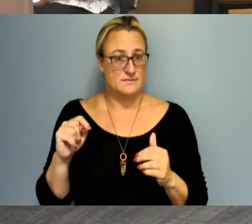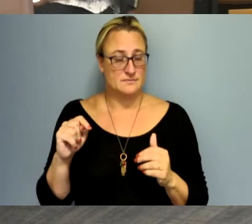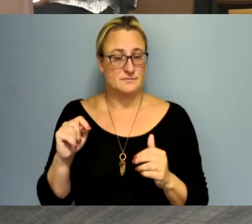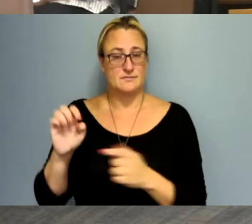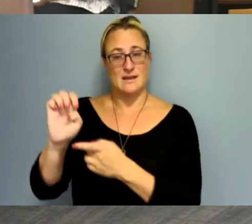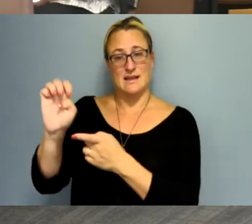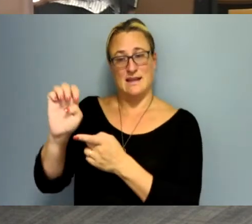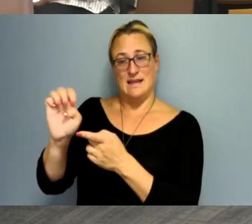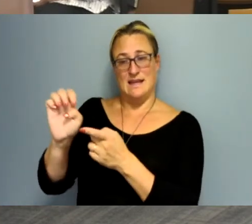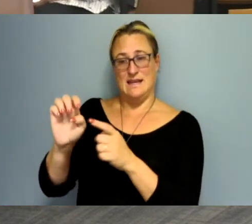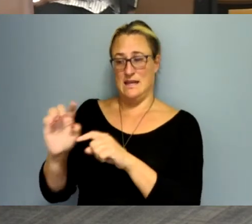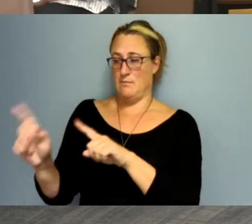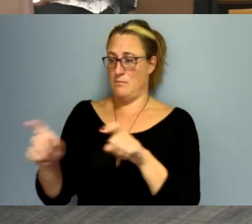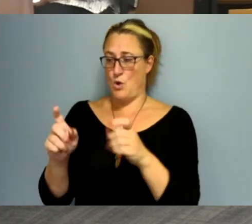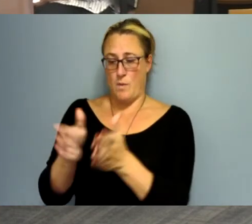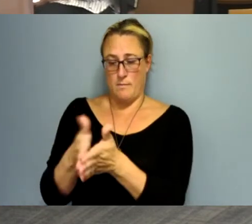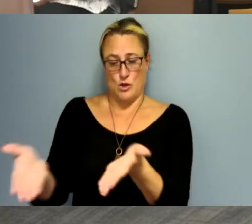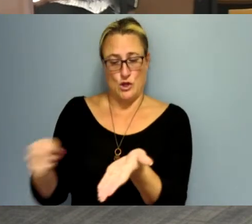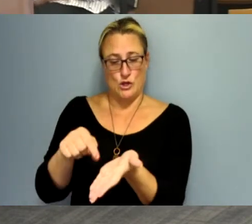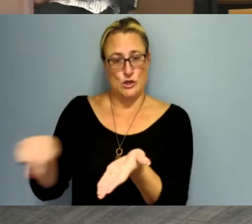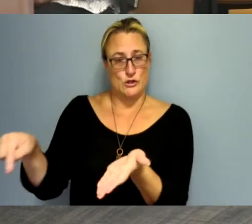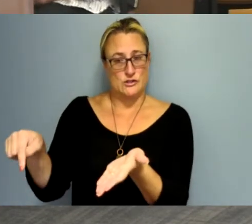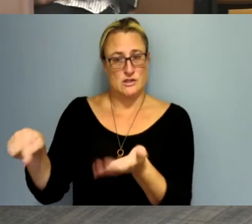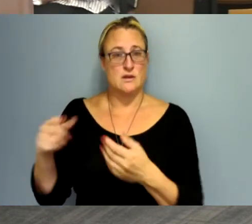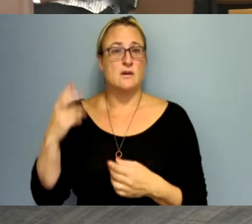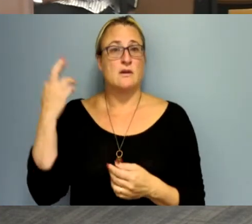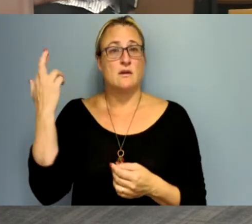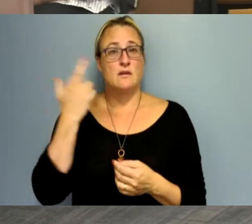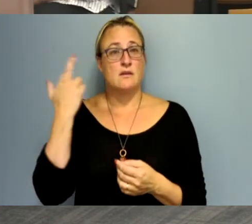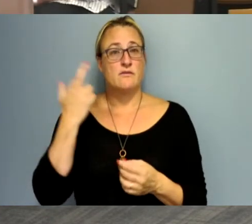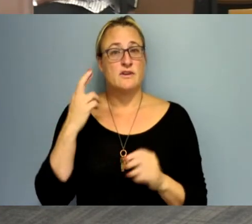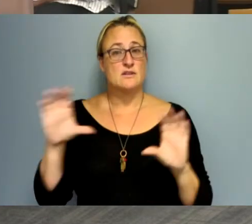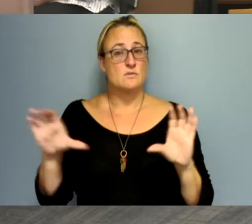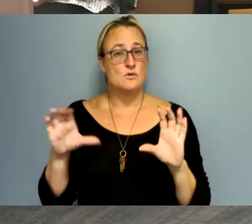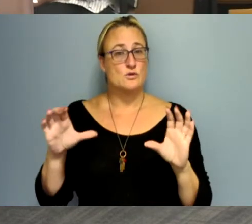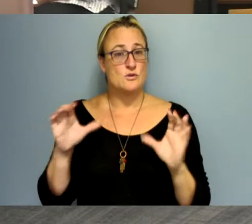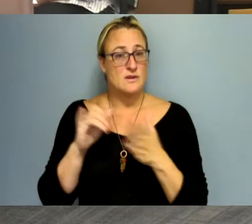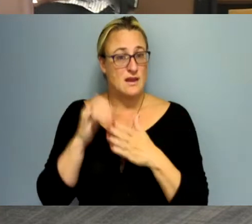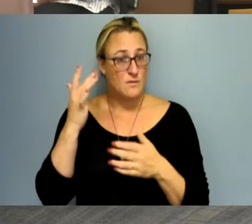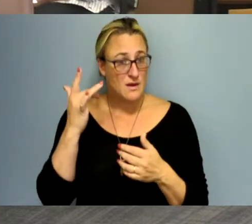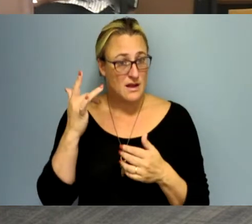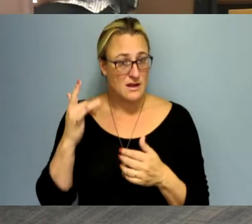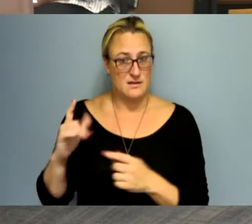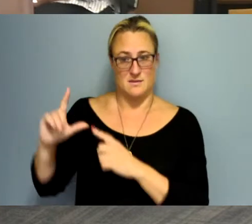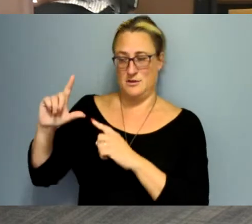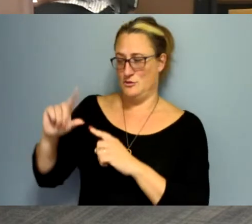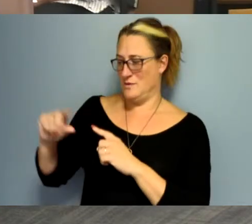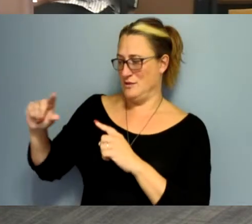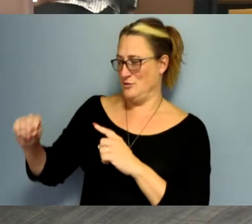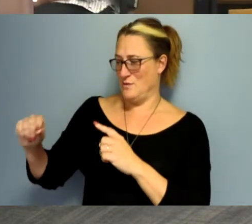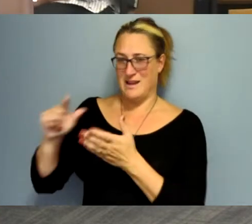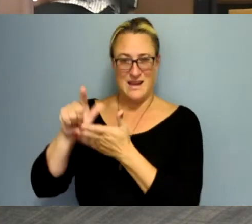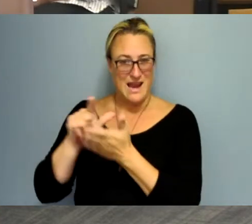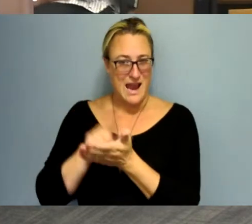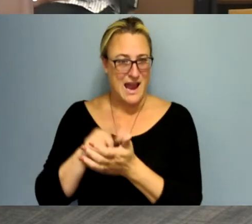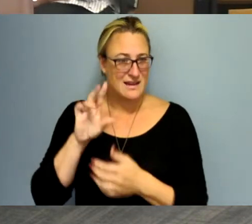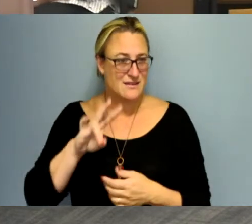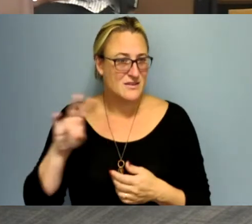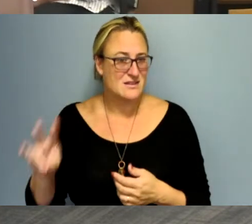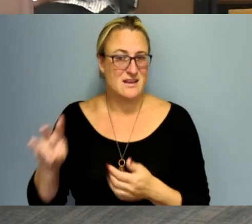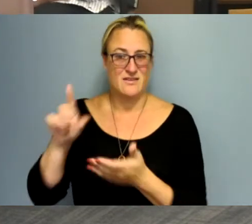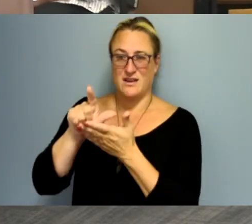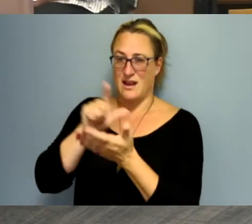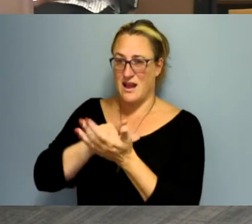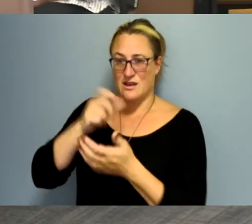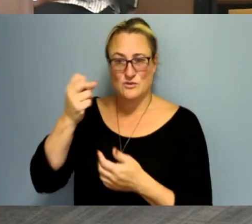books. The main reason we've been looking to get these is since 2020, when Act 77 and Act 12 and all the new election changes